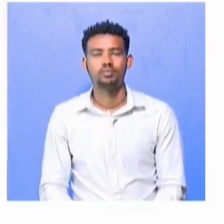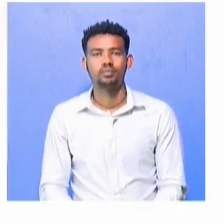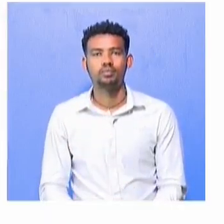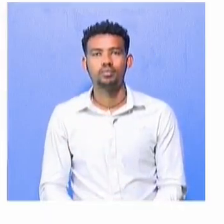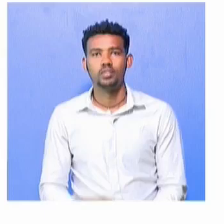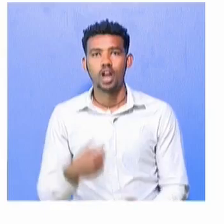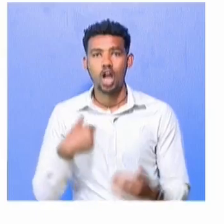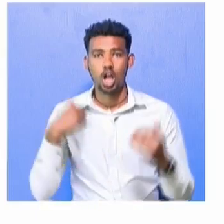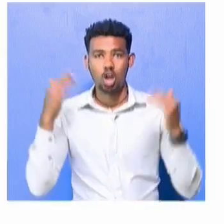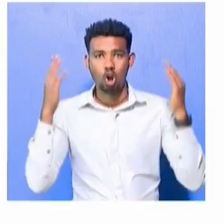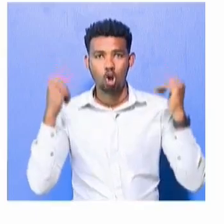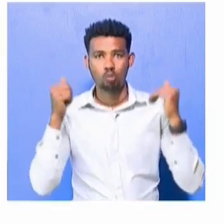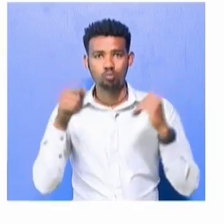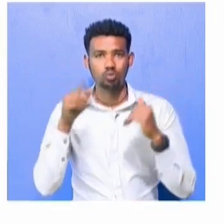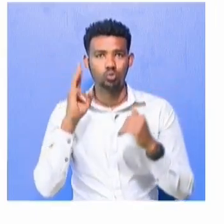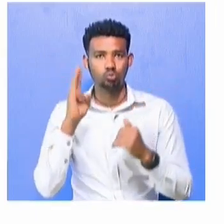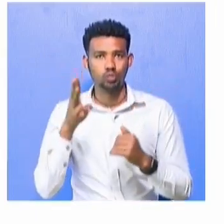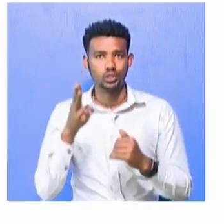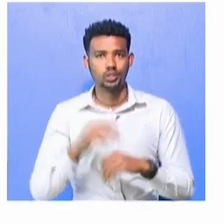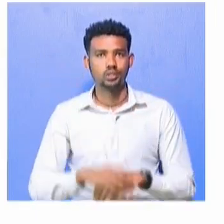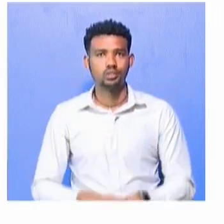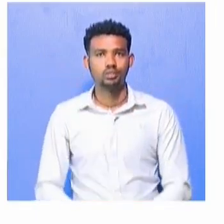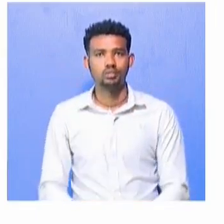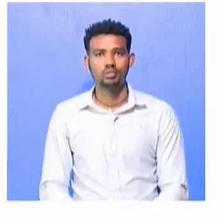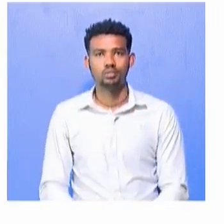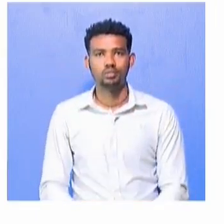I hope you will.